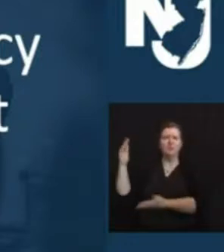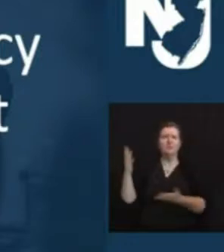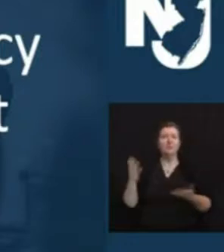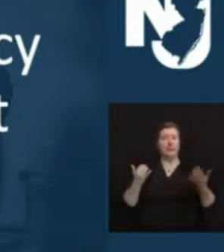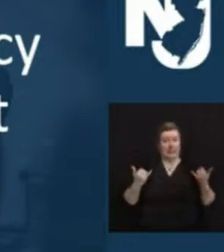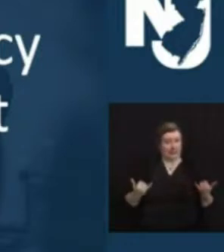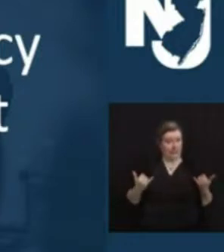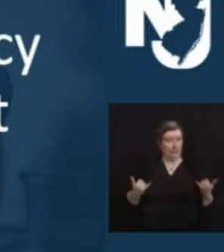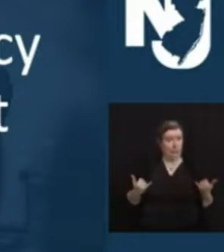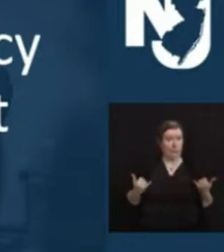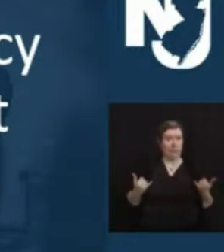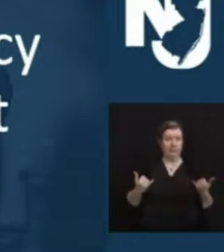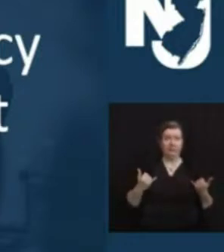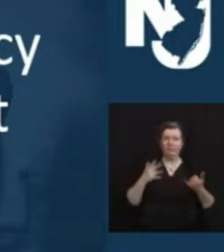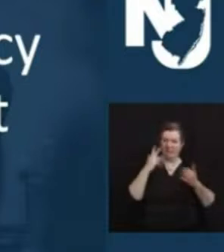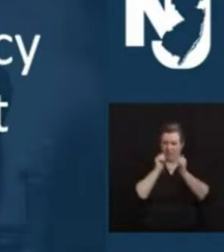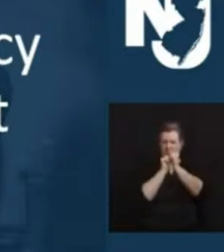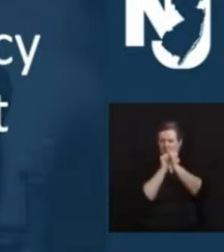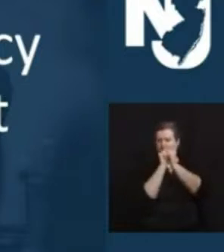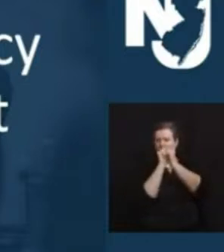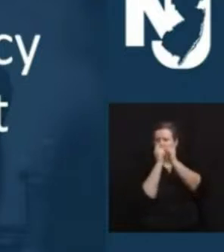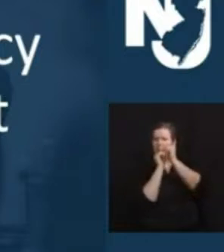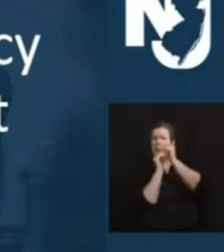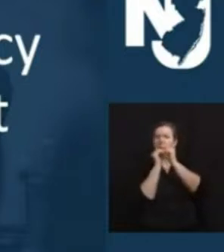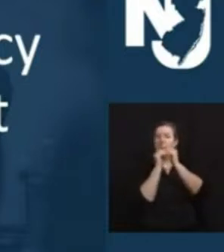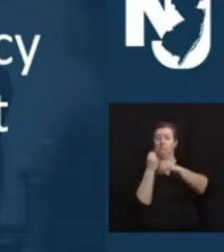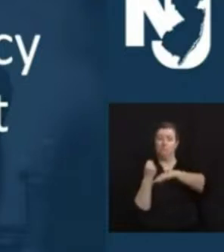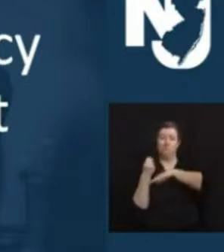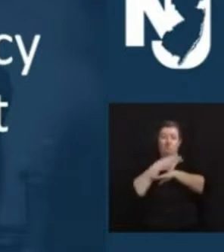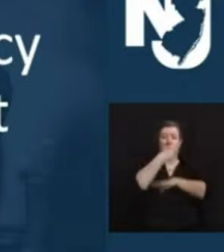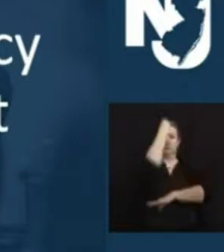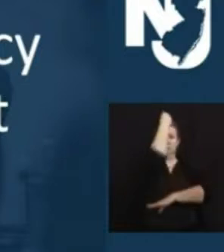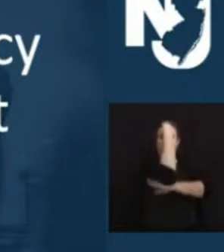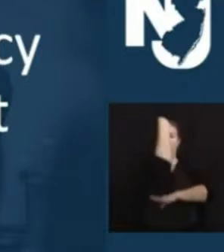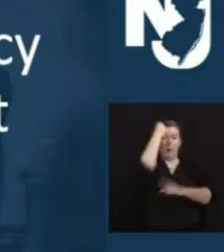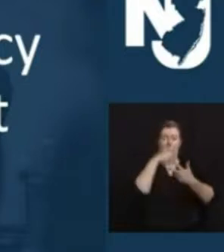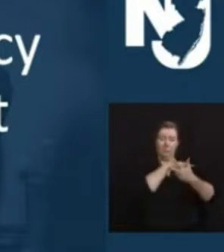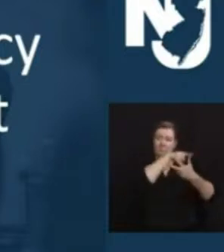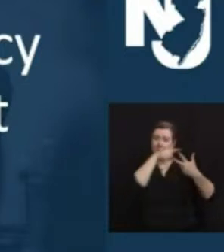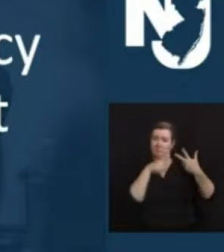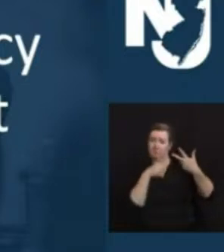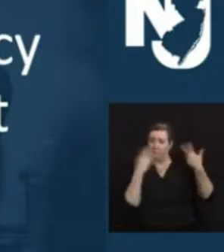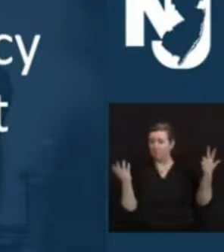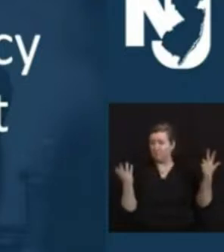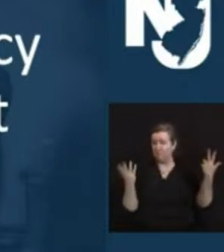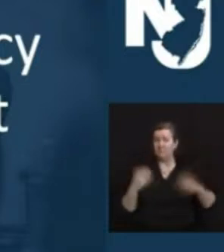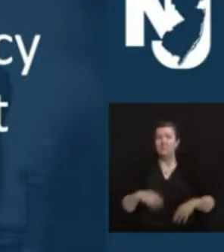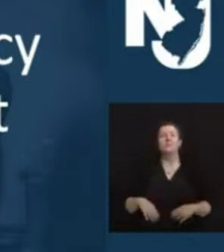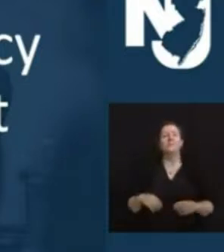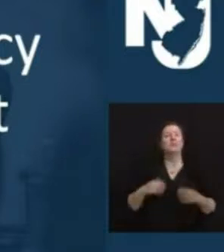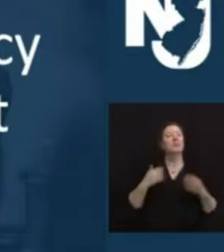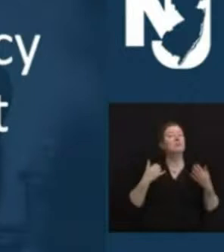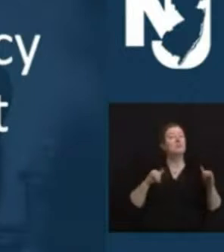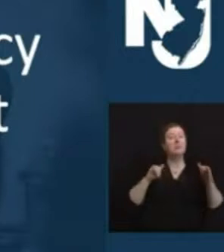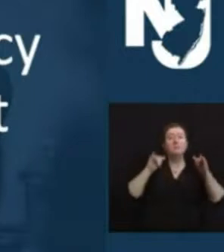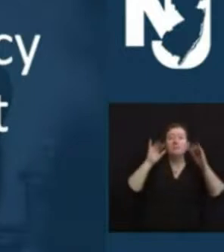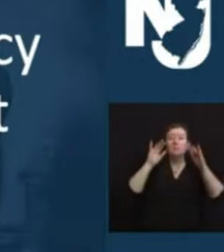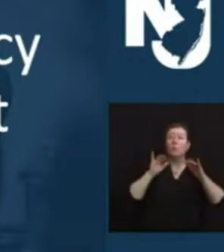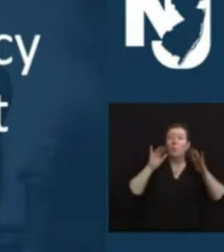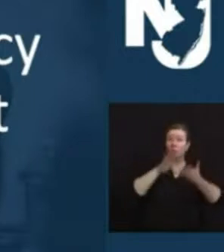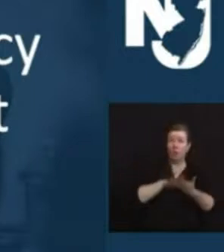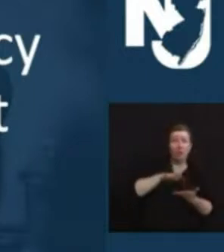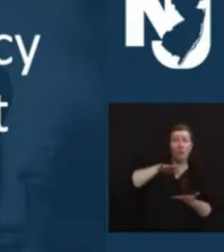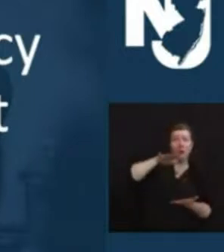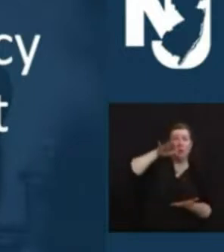actually beat those storms. But the fact that we have black roads out there, the fact that we had so few